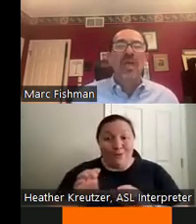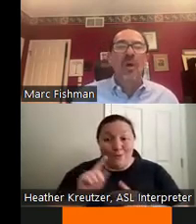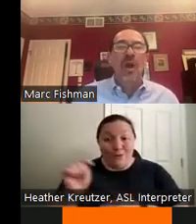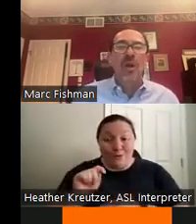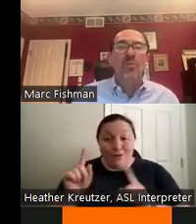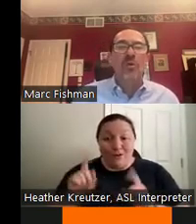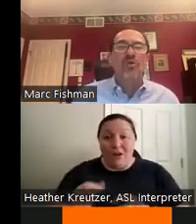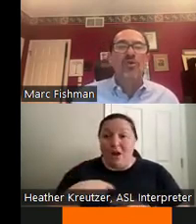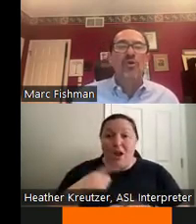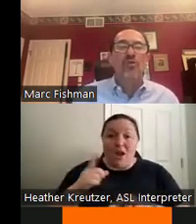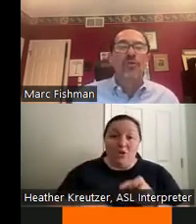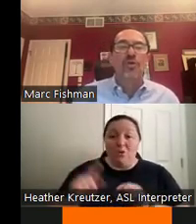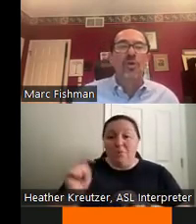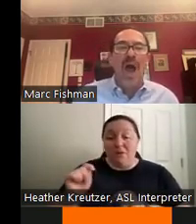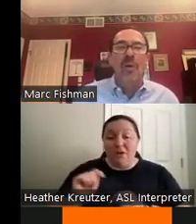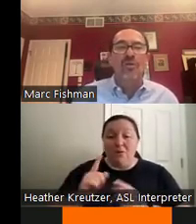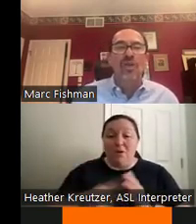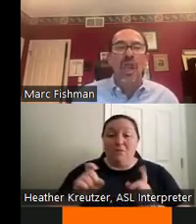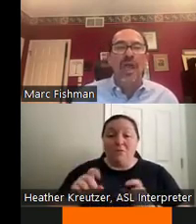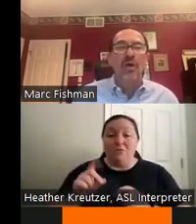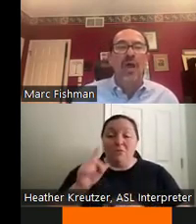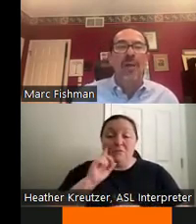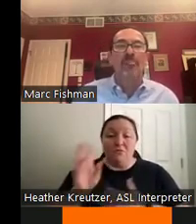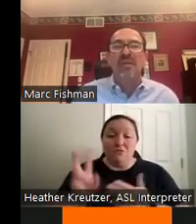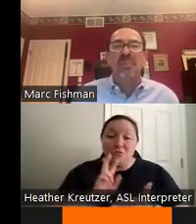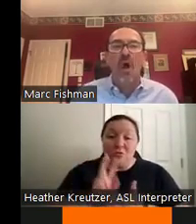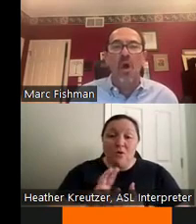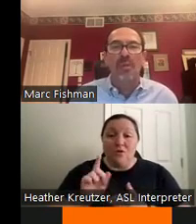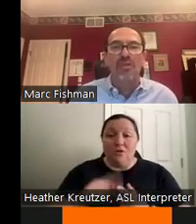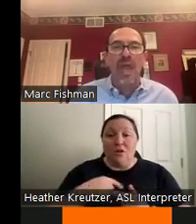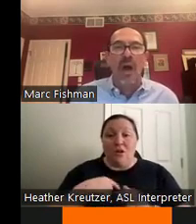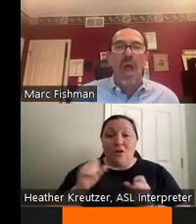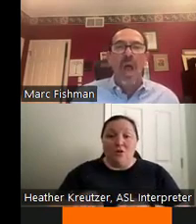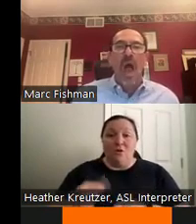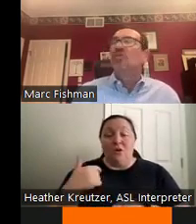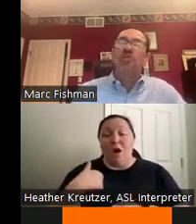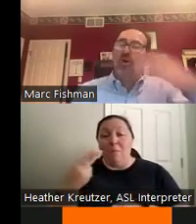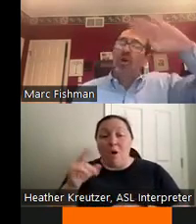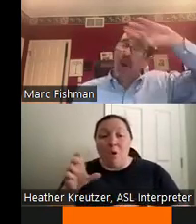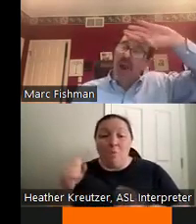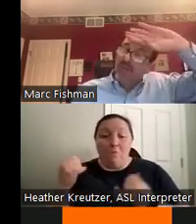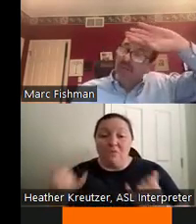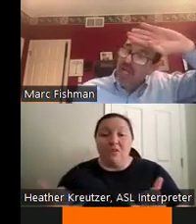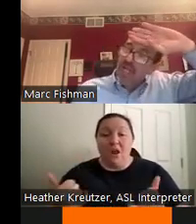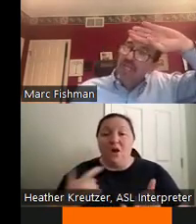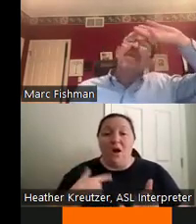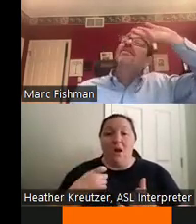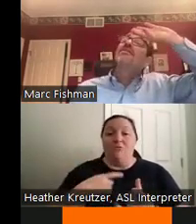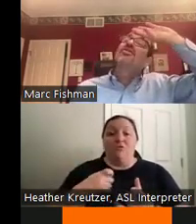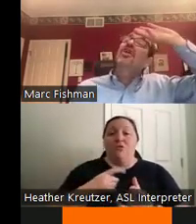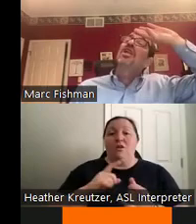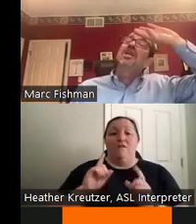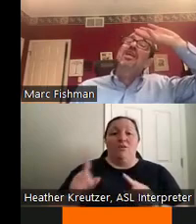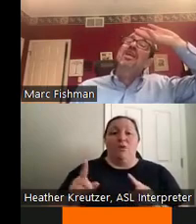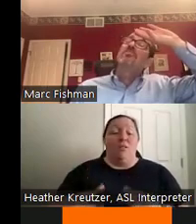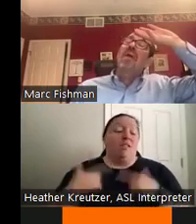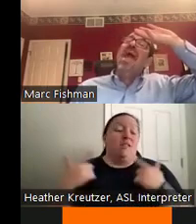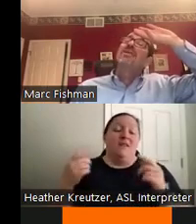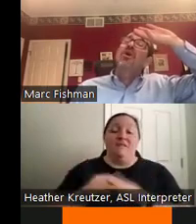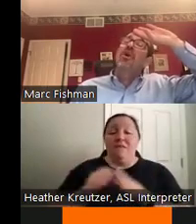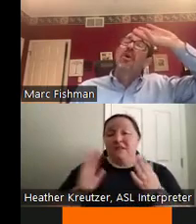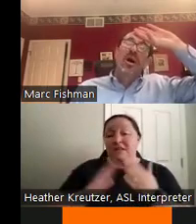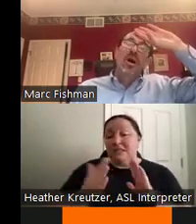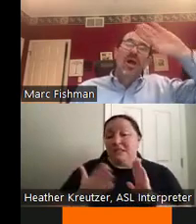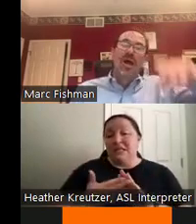I couldn't pee what I was supposed to do for 2 hours till I could. I'm bleeping homeless now. I'm just going to go have to live in the city in